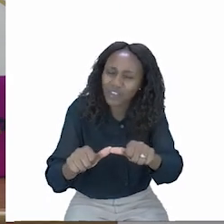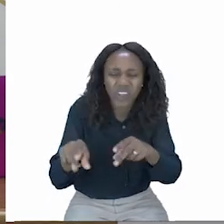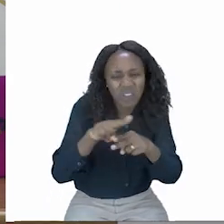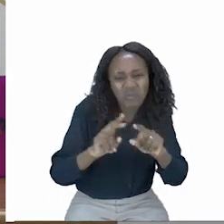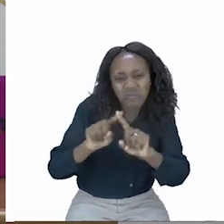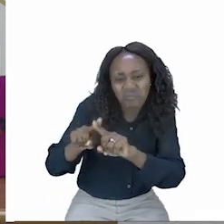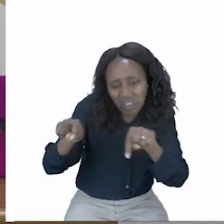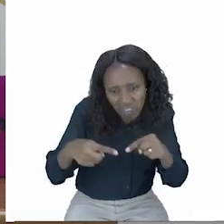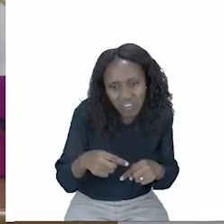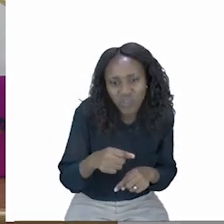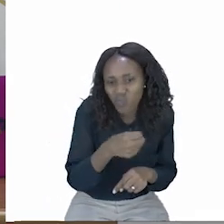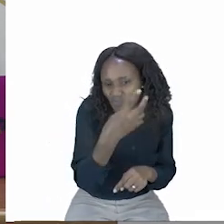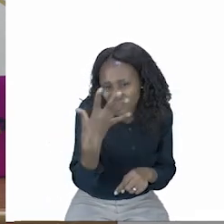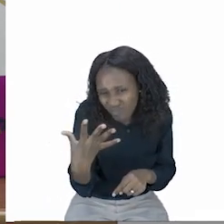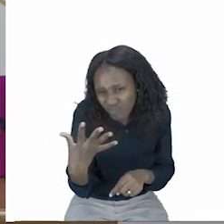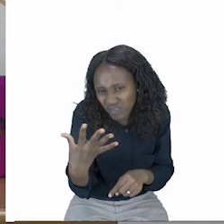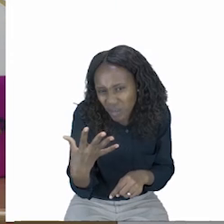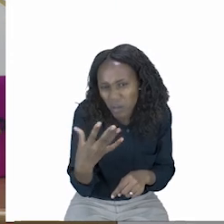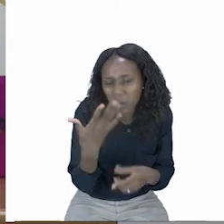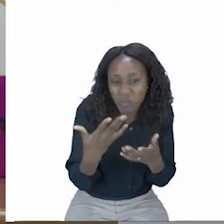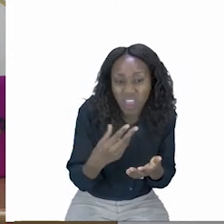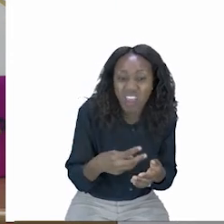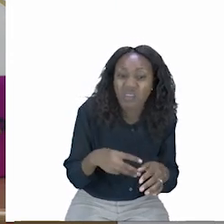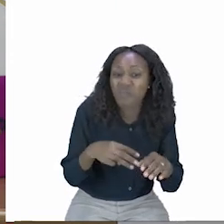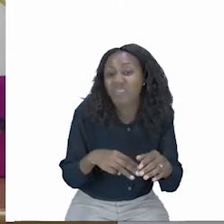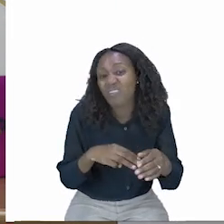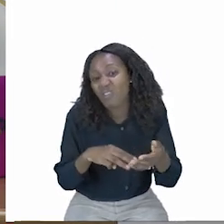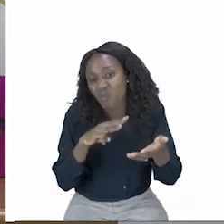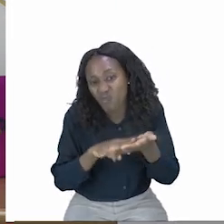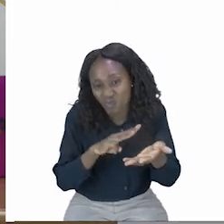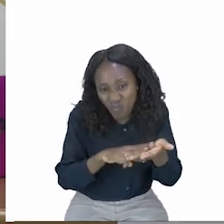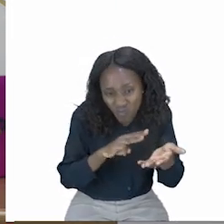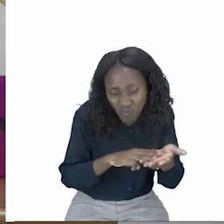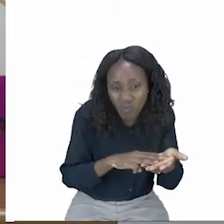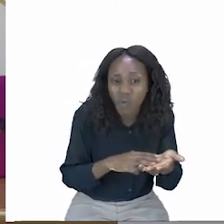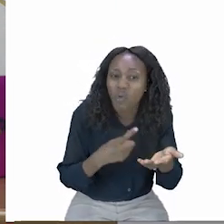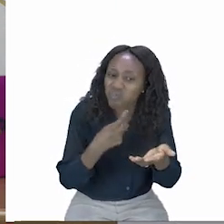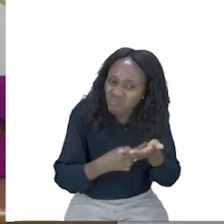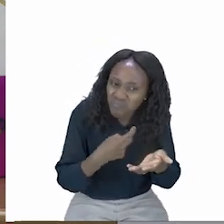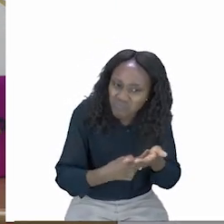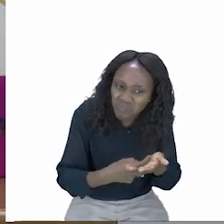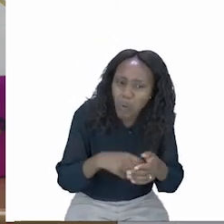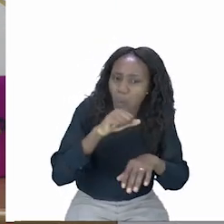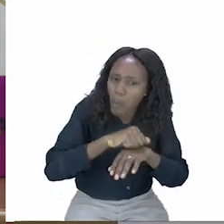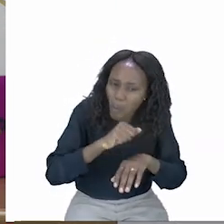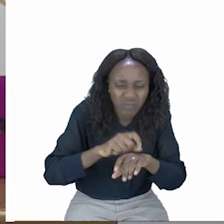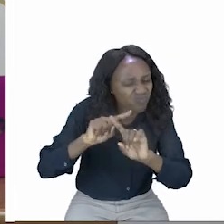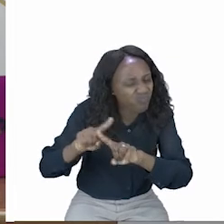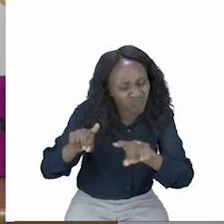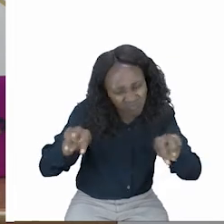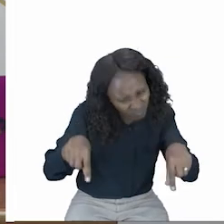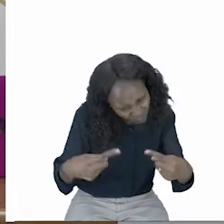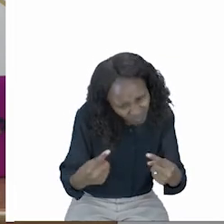counters. You can use forks or spoons, anything that is a lot, stones as well,